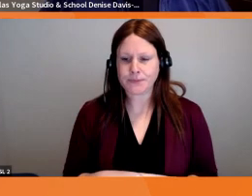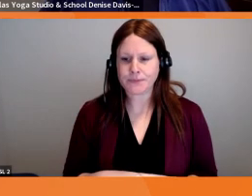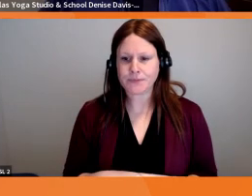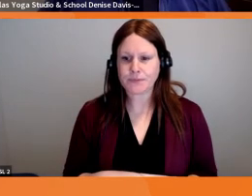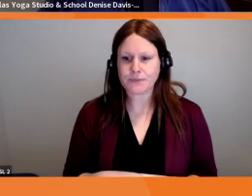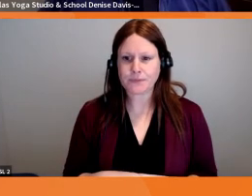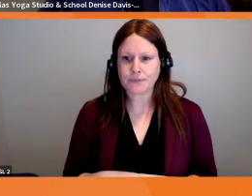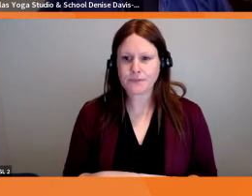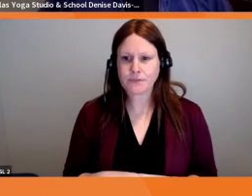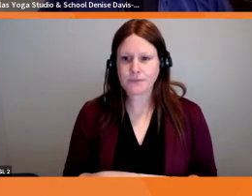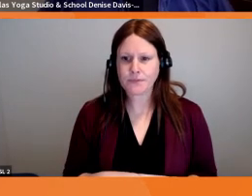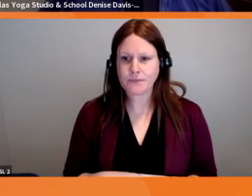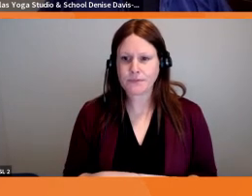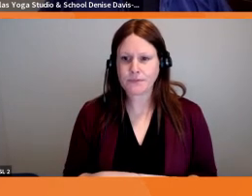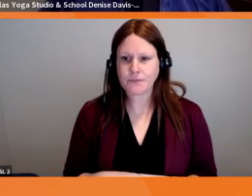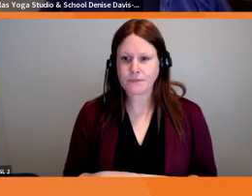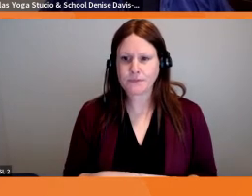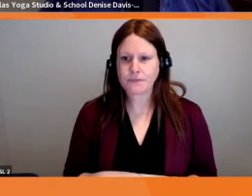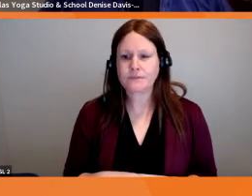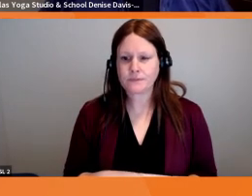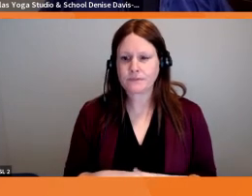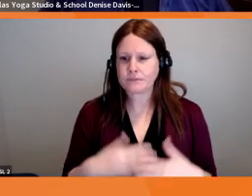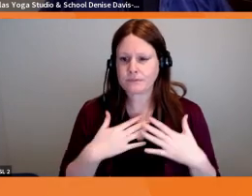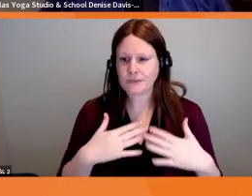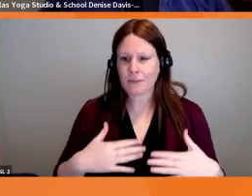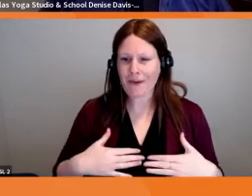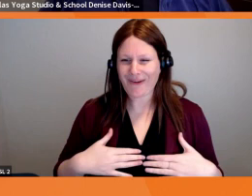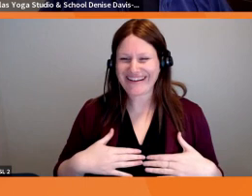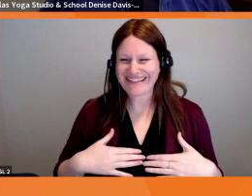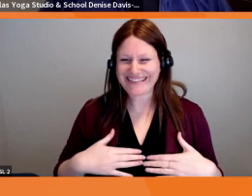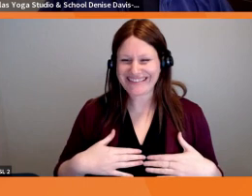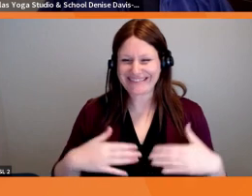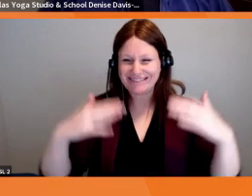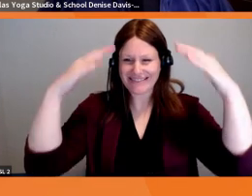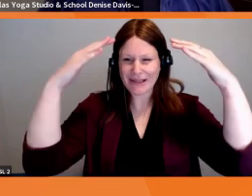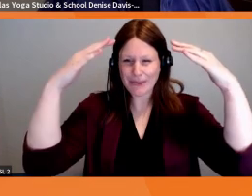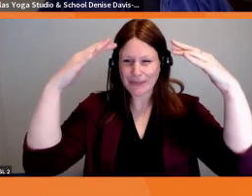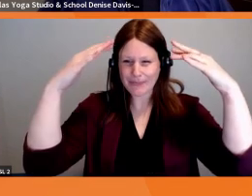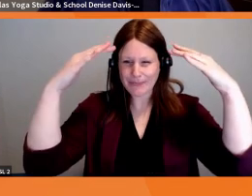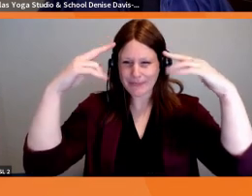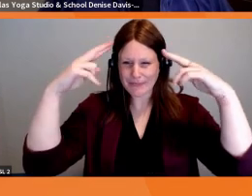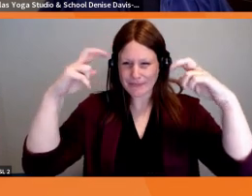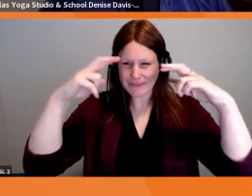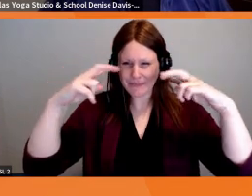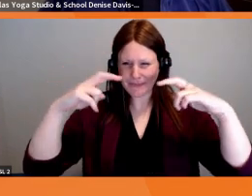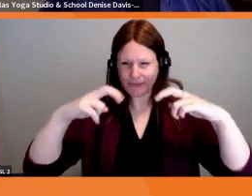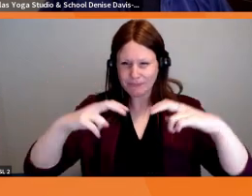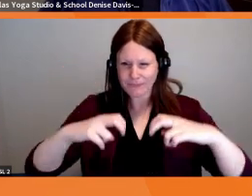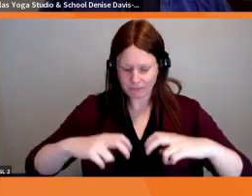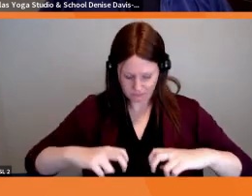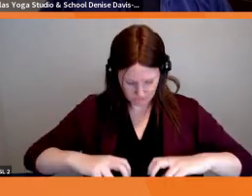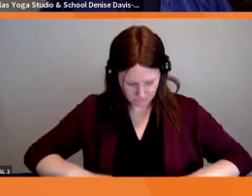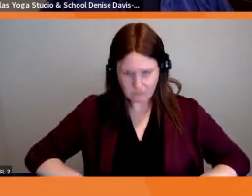Now, as you scan the body from the top of the head down to the tips of the toes, notice if there's any places that